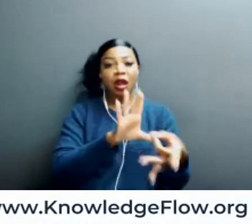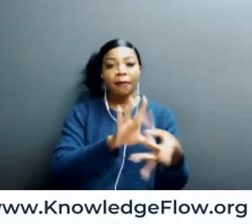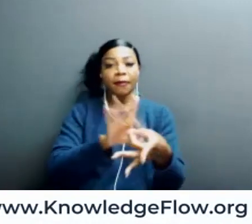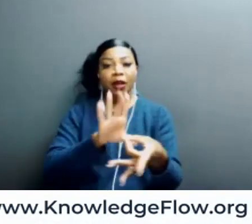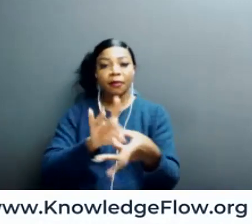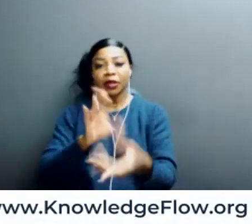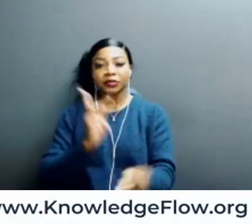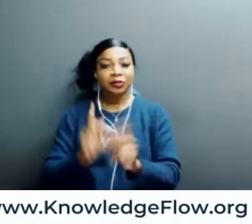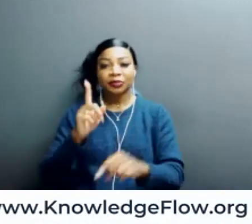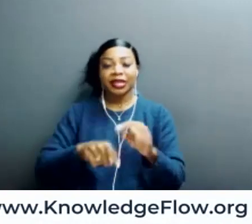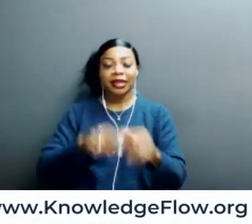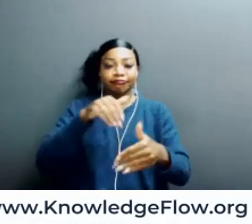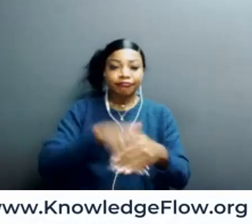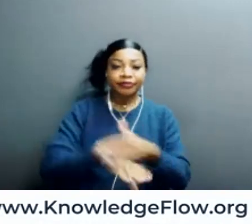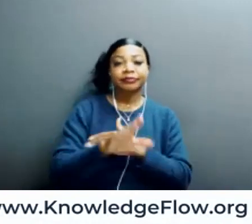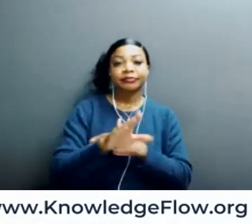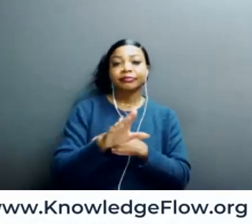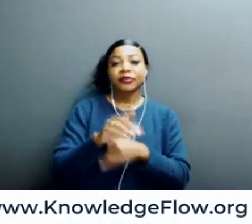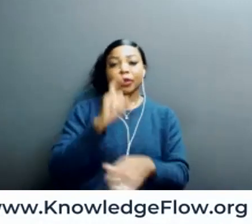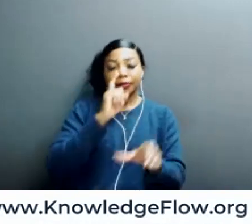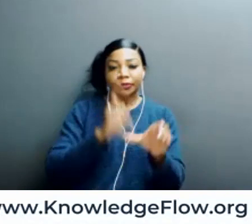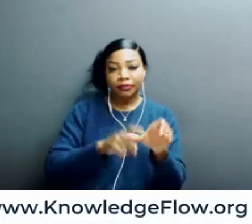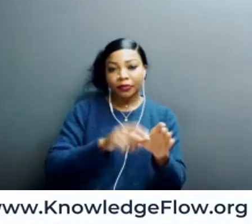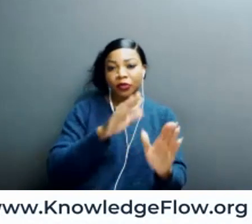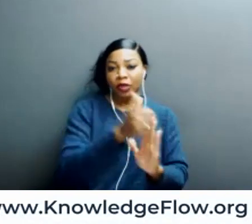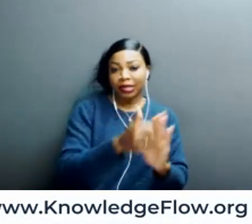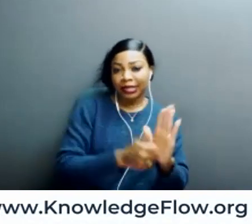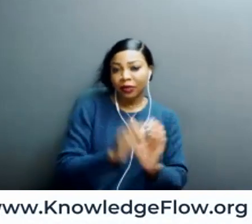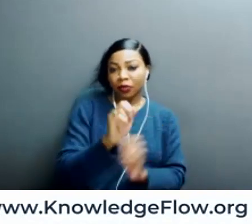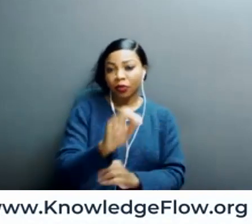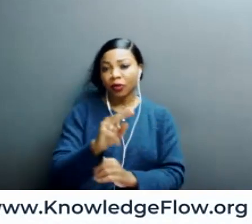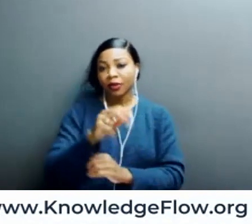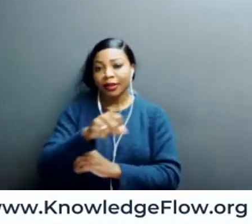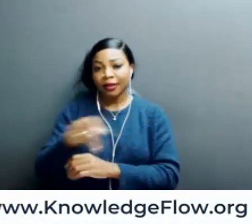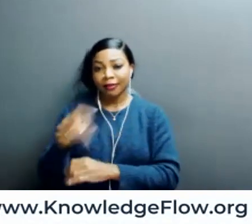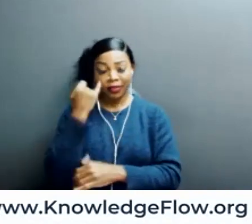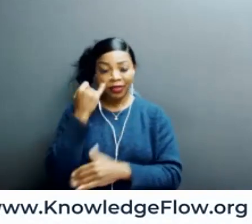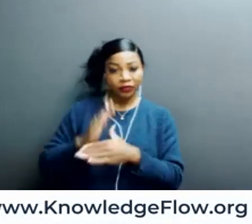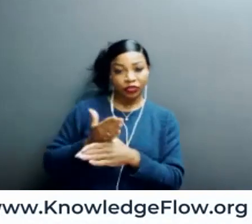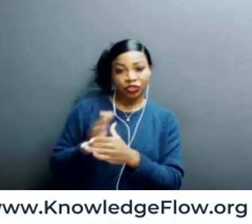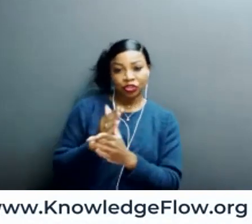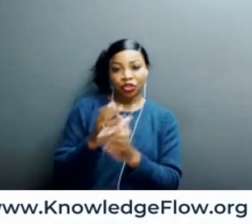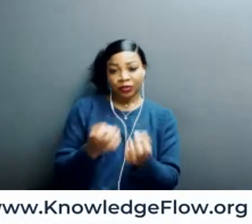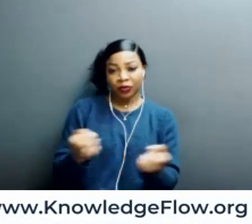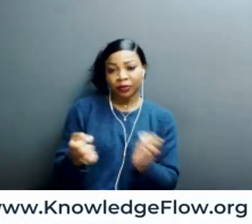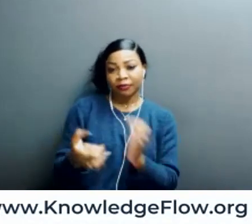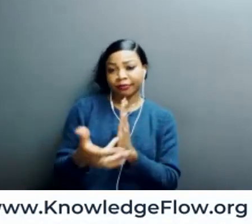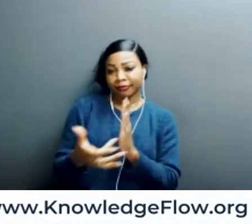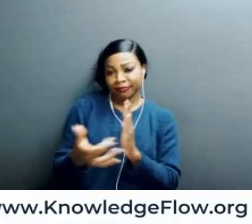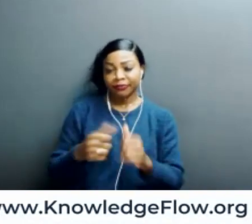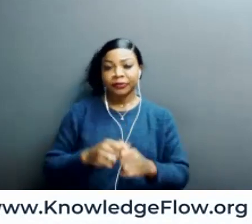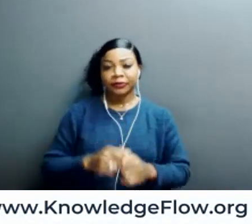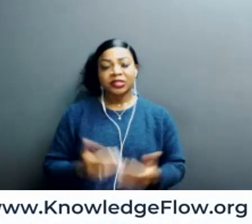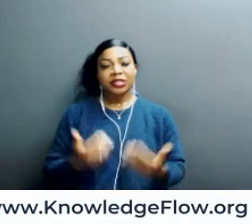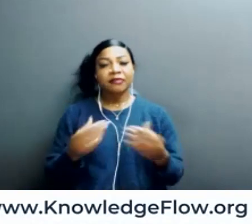can re-sign you know into your account or your app if you're using a shared device um so we have some some more along those lines